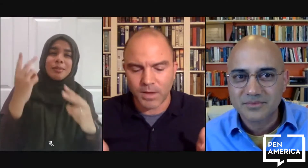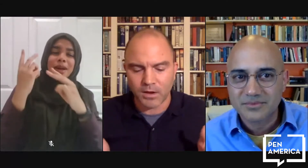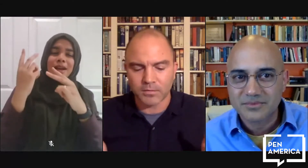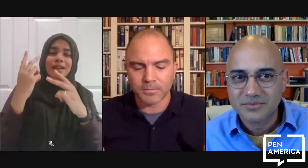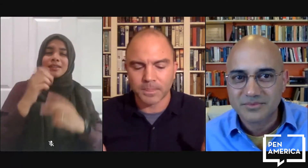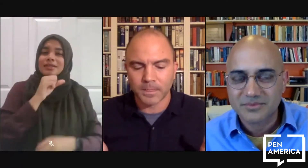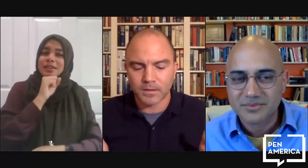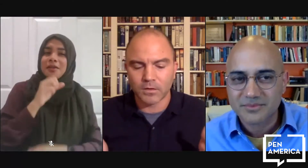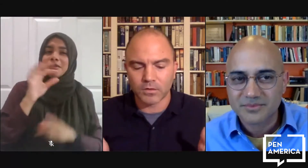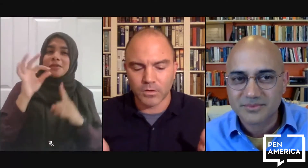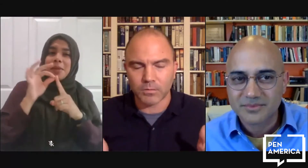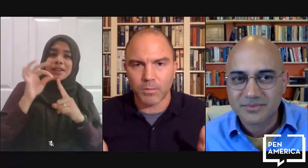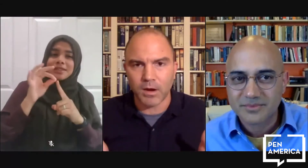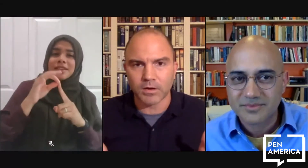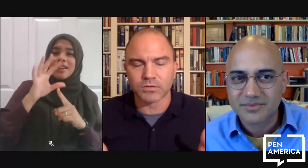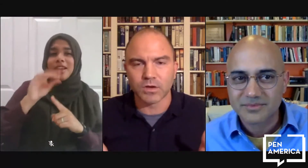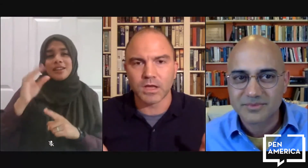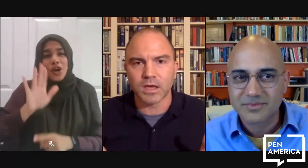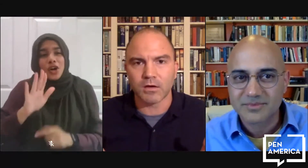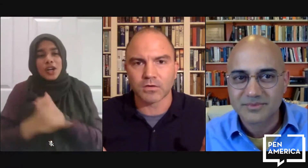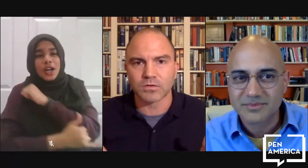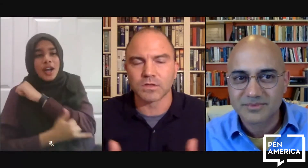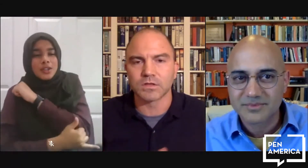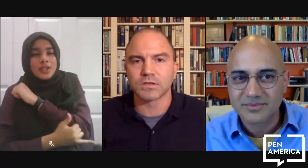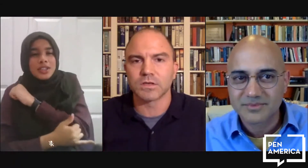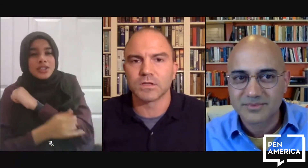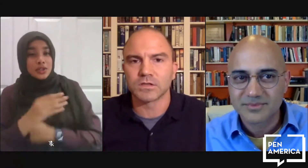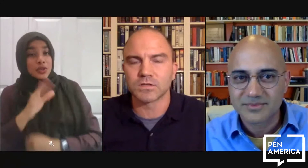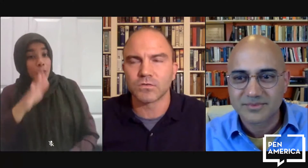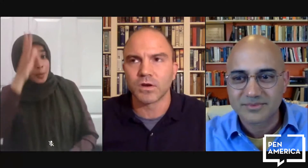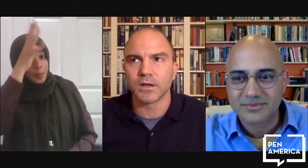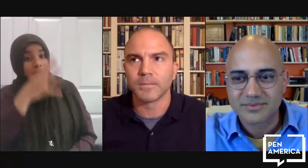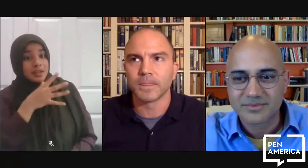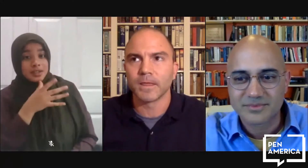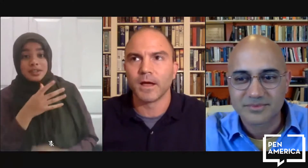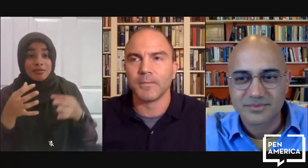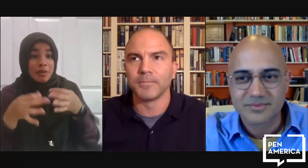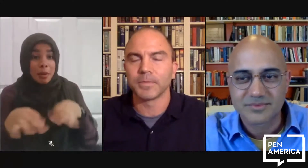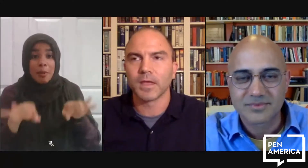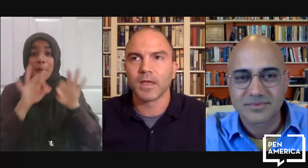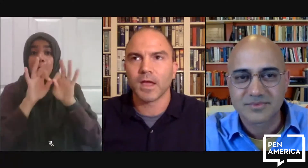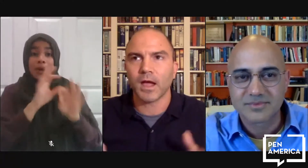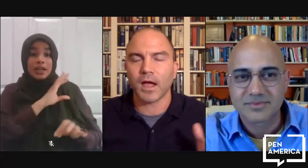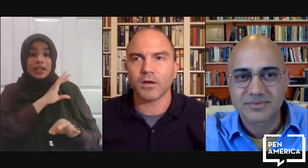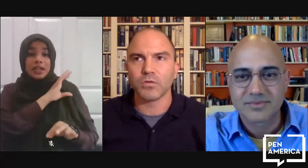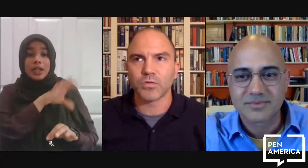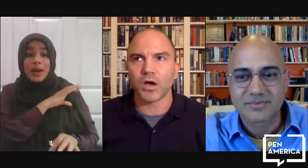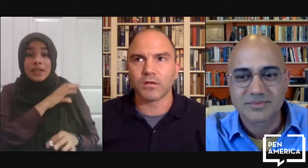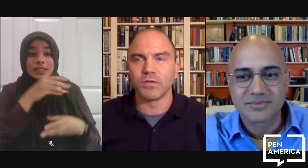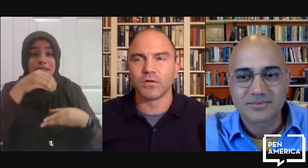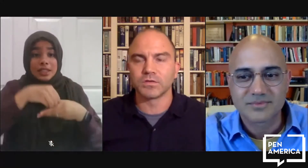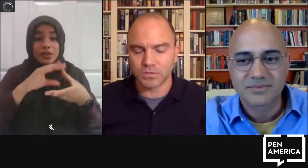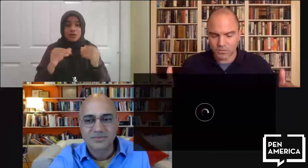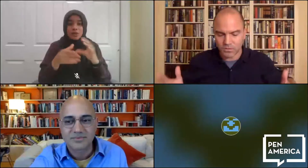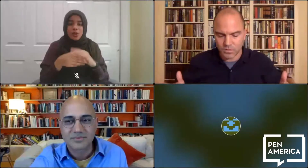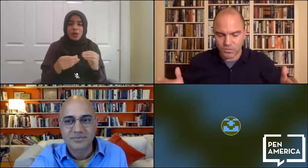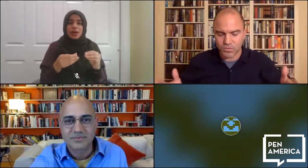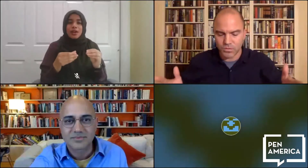thought about, you know, your parents are key characters in this story. How you thought of